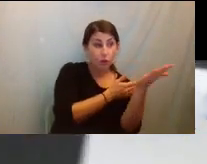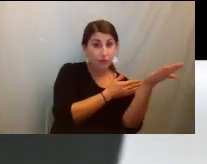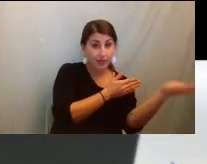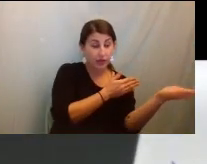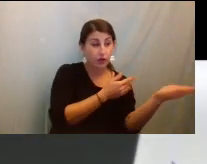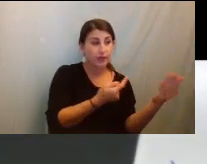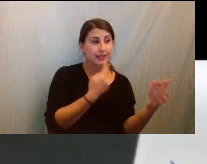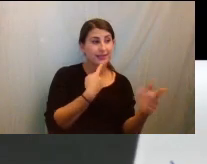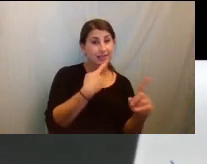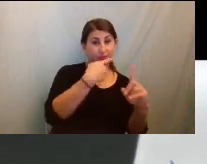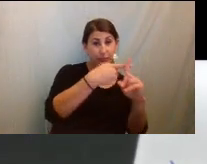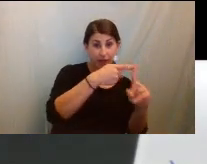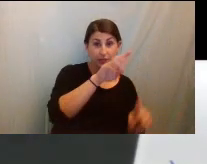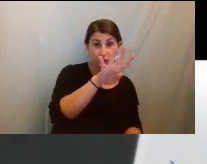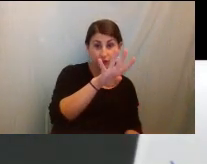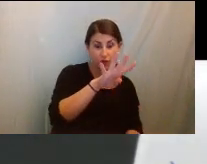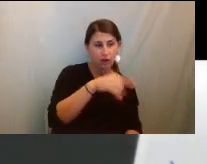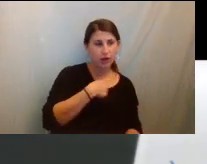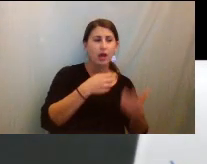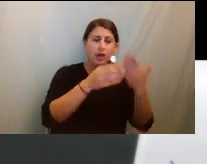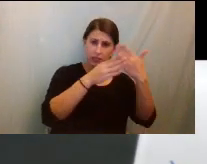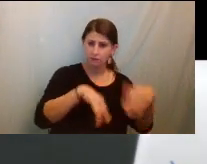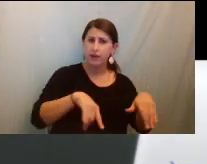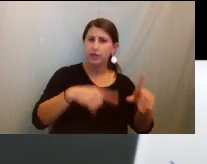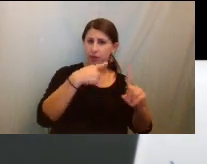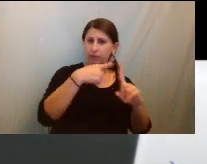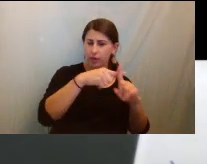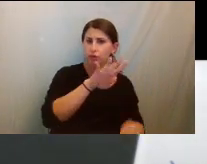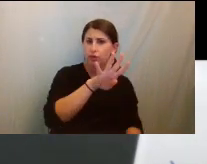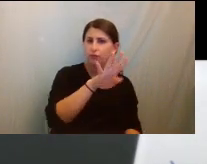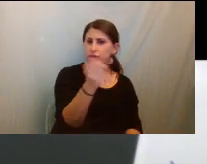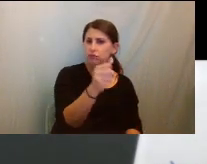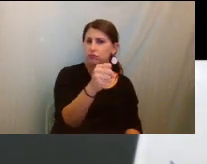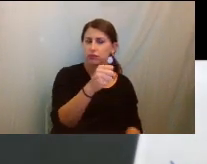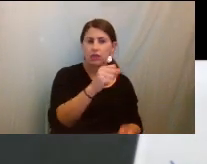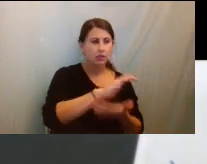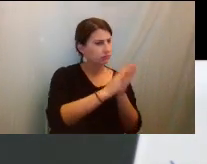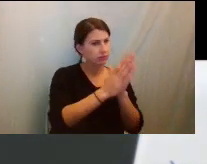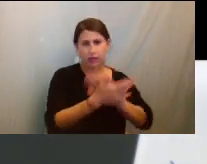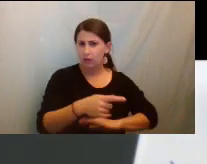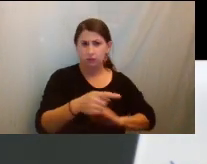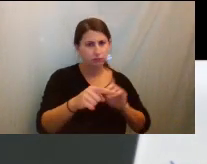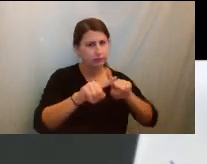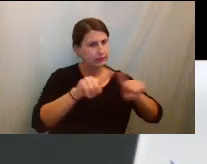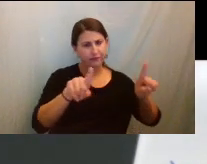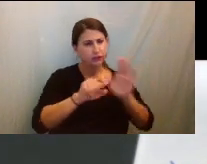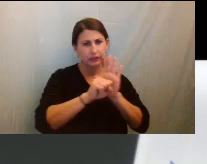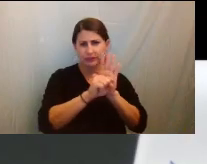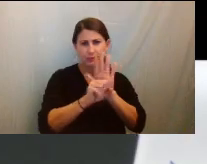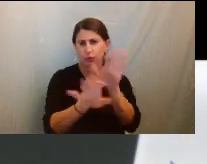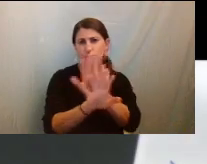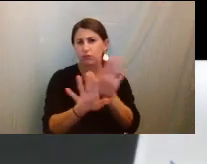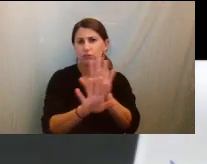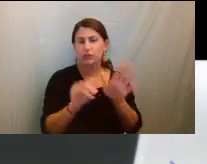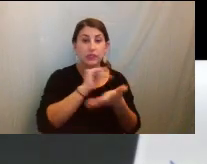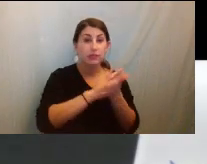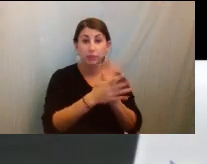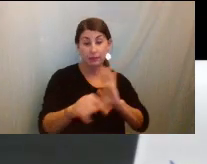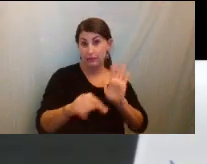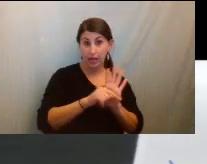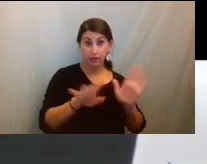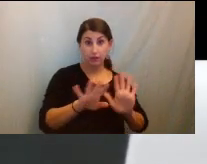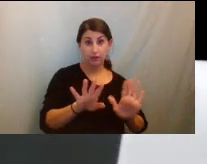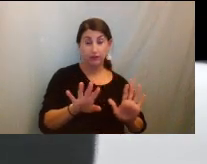it, like over here, it was positive 4, I divided by positive 4. I didn't turn this one into a different sign. I didn't make